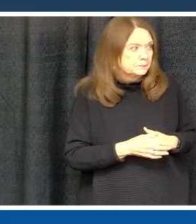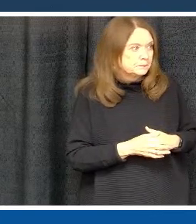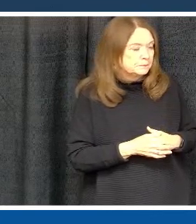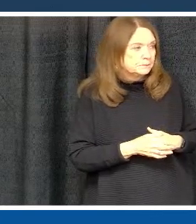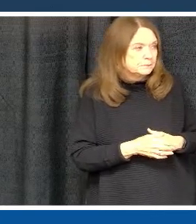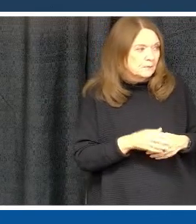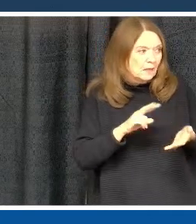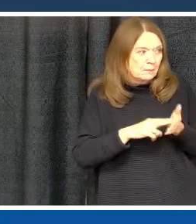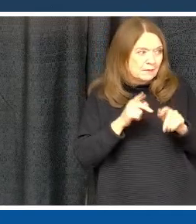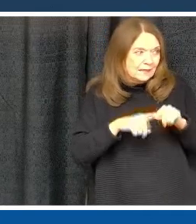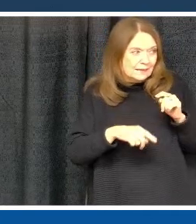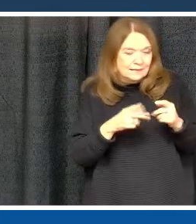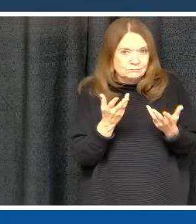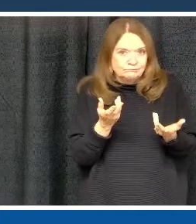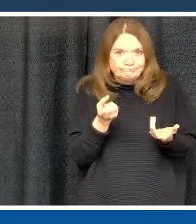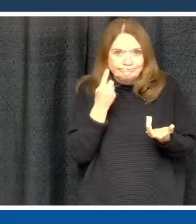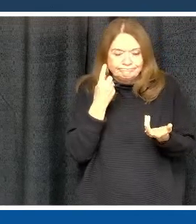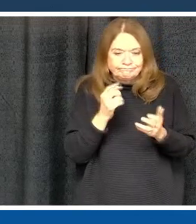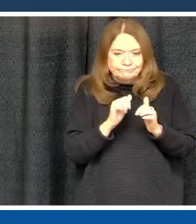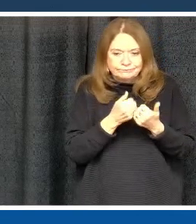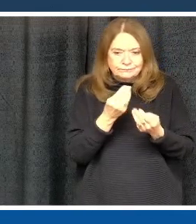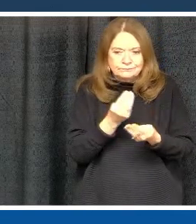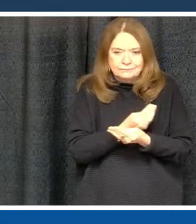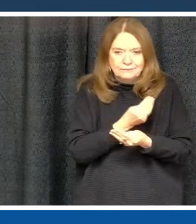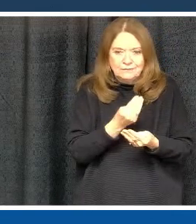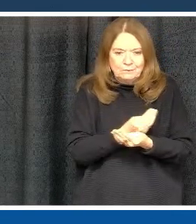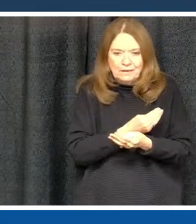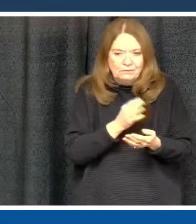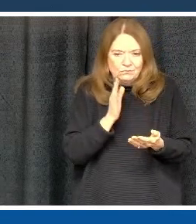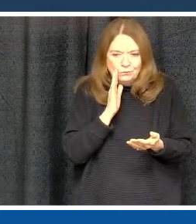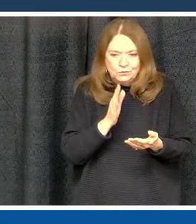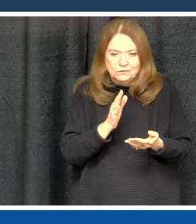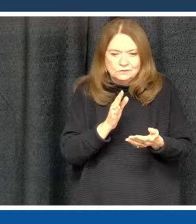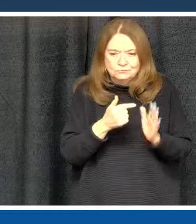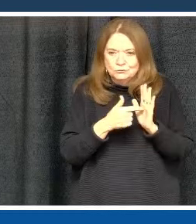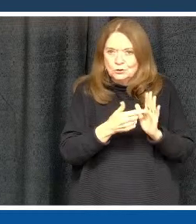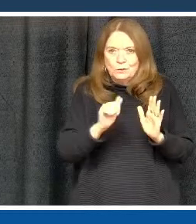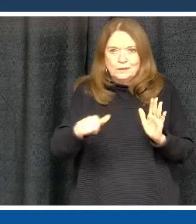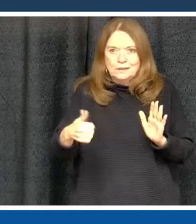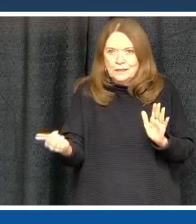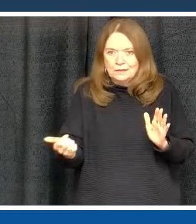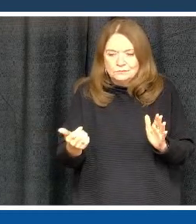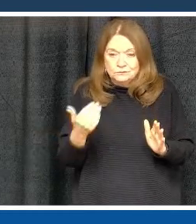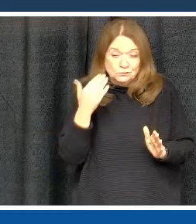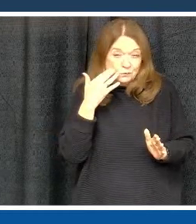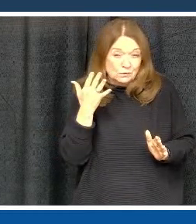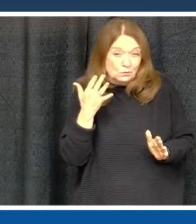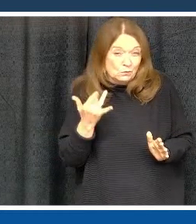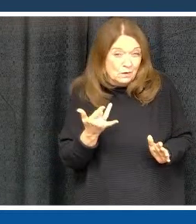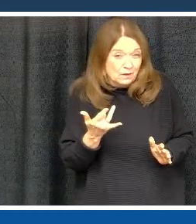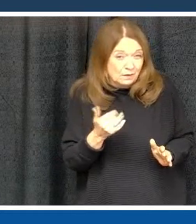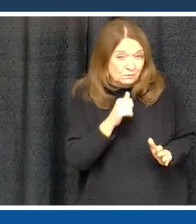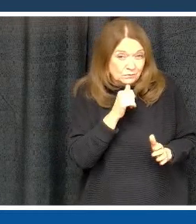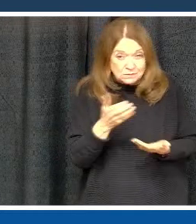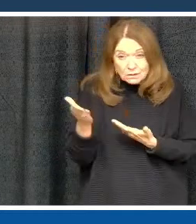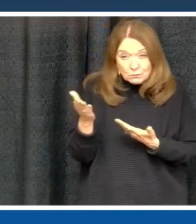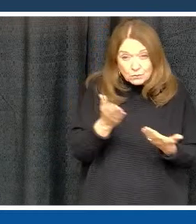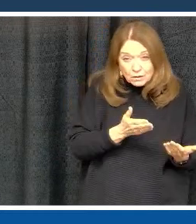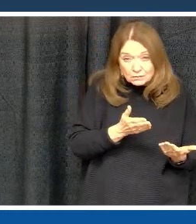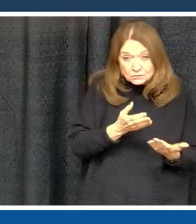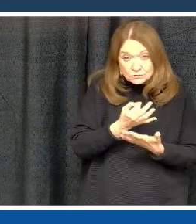I mean, I can't see how the math is done any other way. Do we know why it was not brought forward